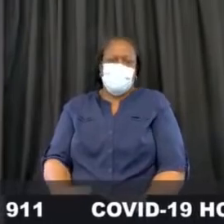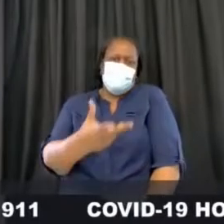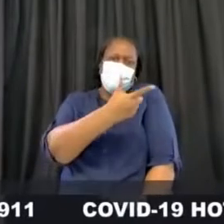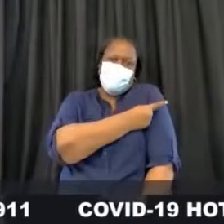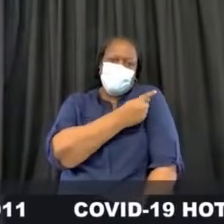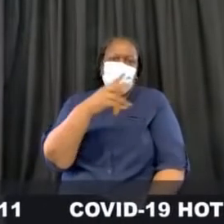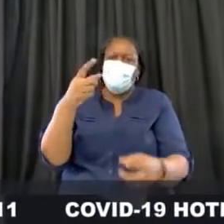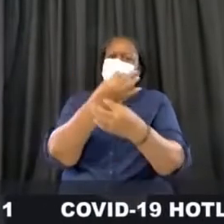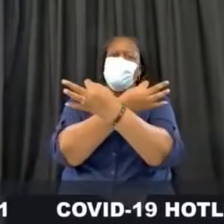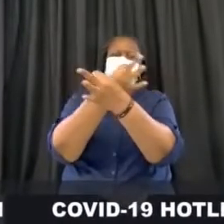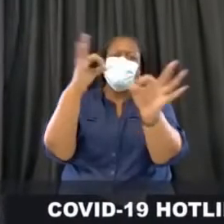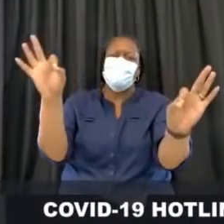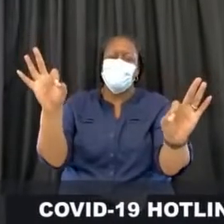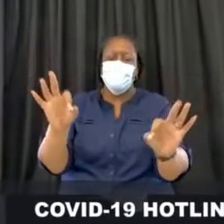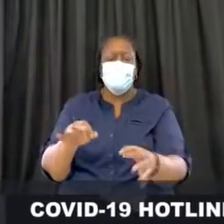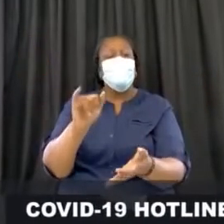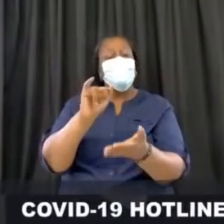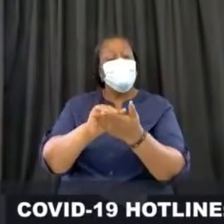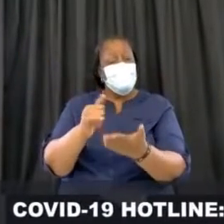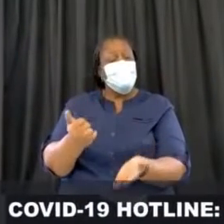guaranteed to decrease